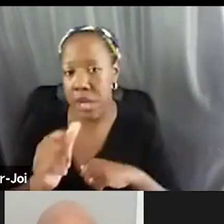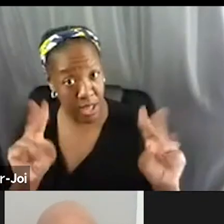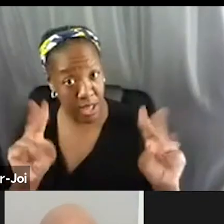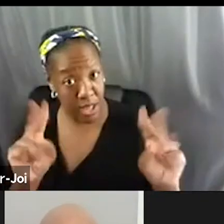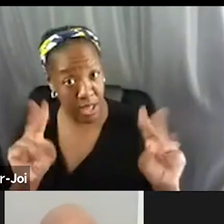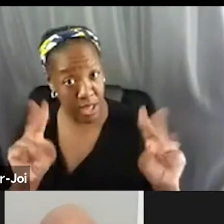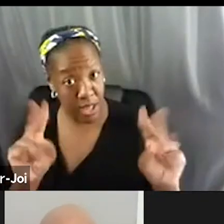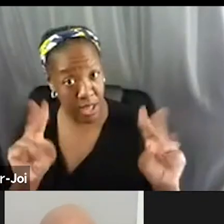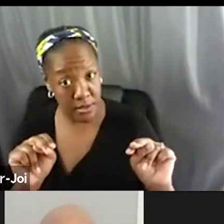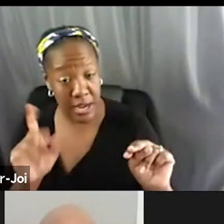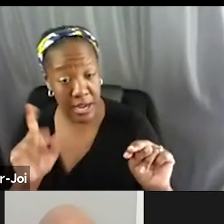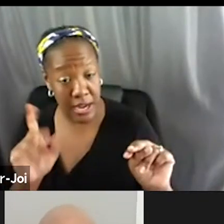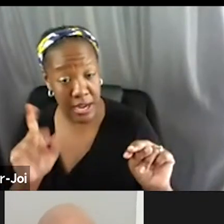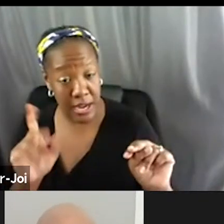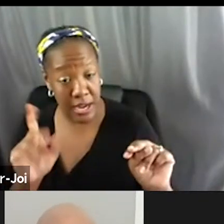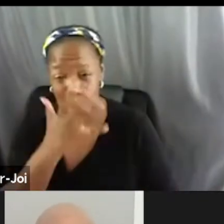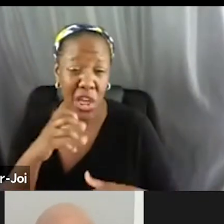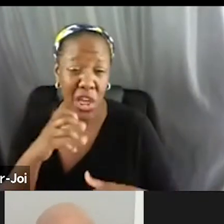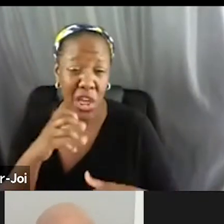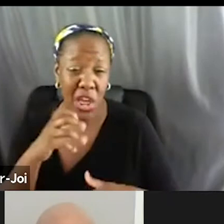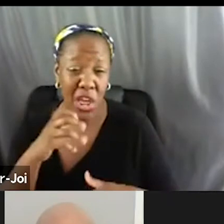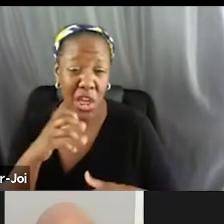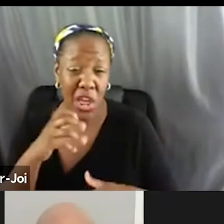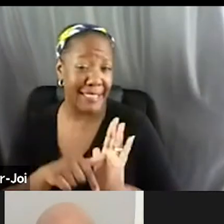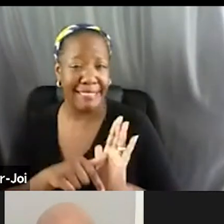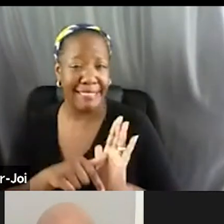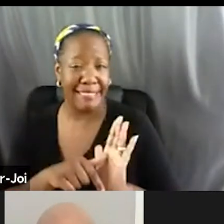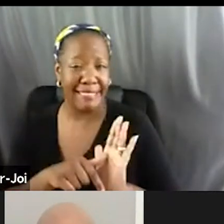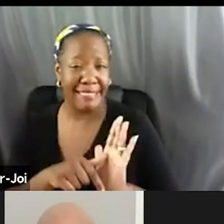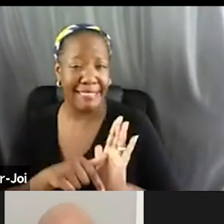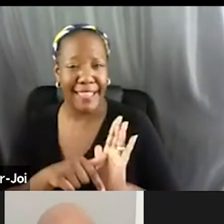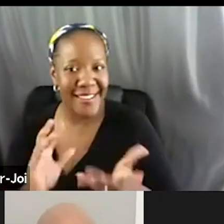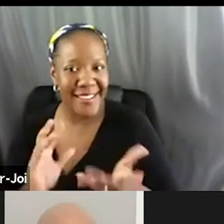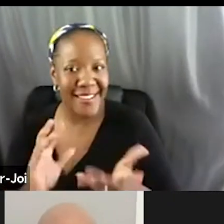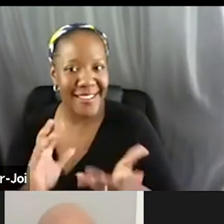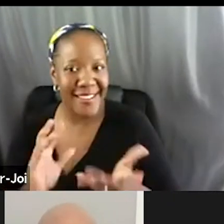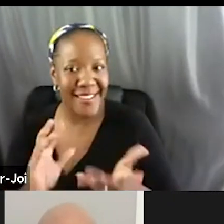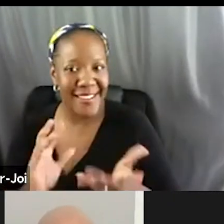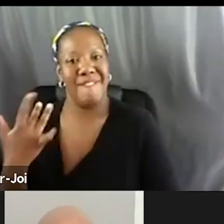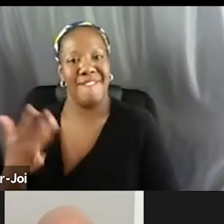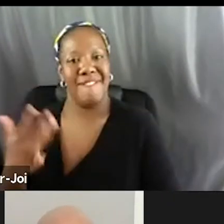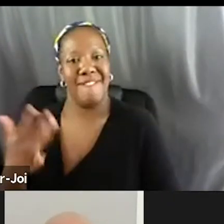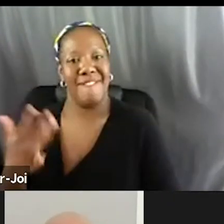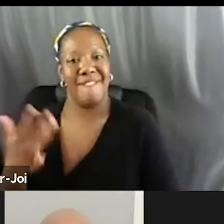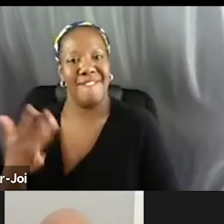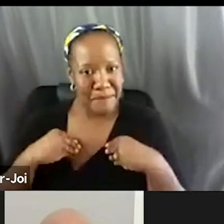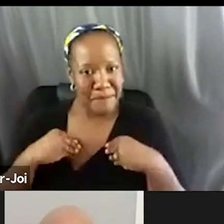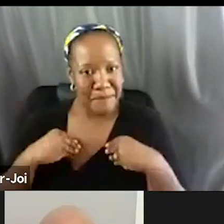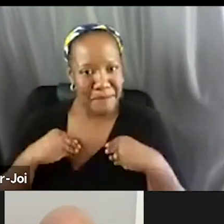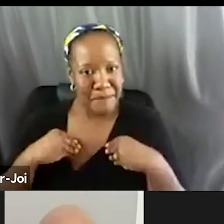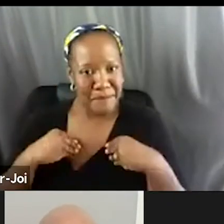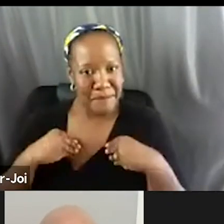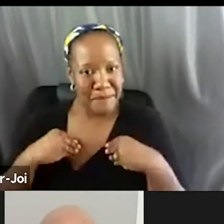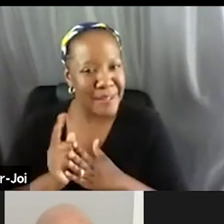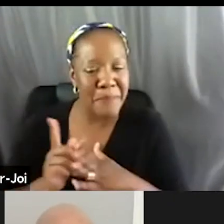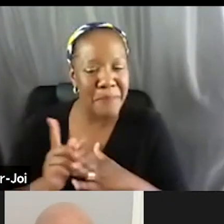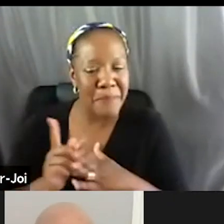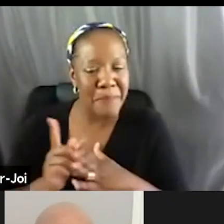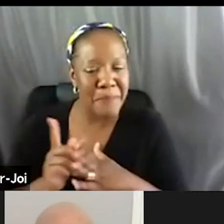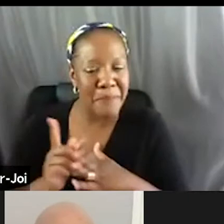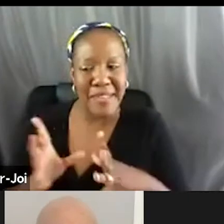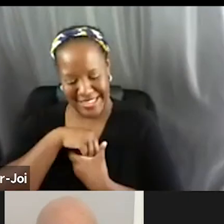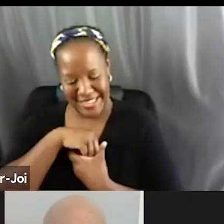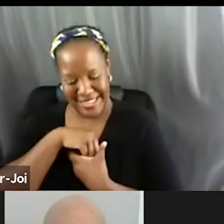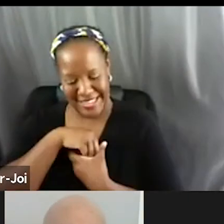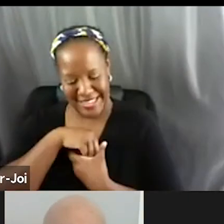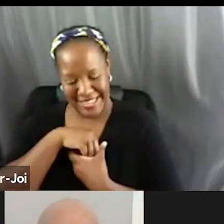we're messy later, that's okay. It's just about how we're feeling with one another. Embracing your inner beauty, I think, is the best